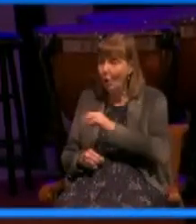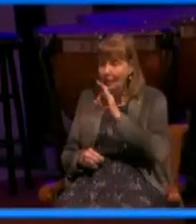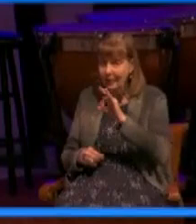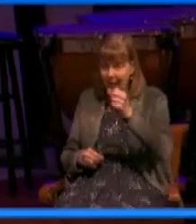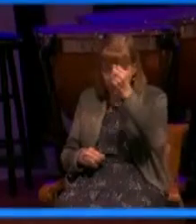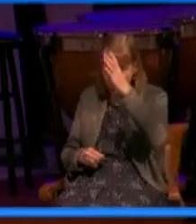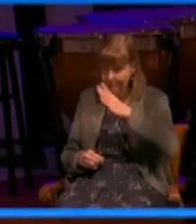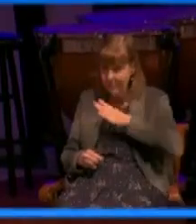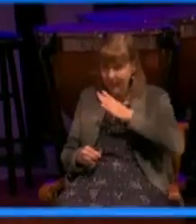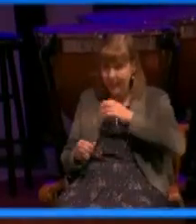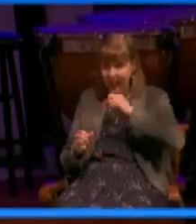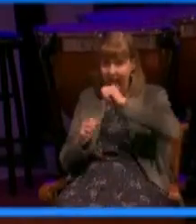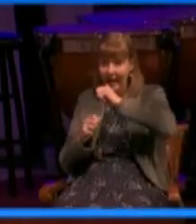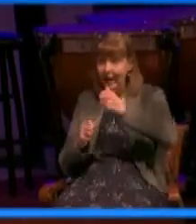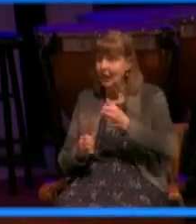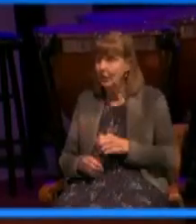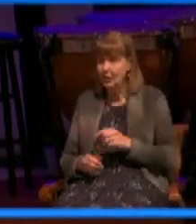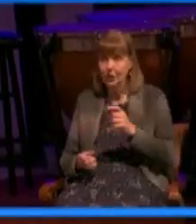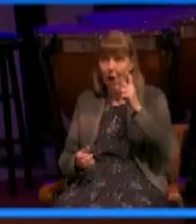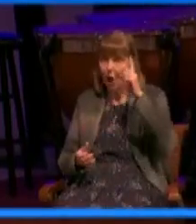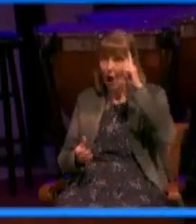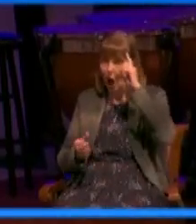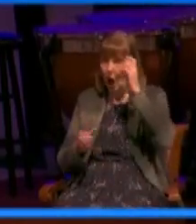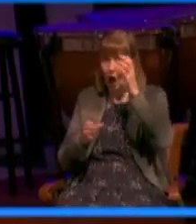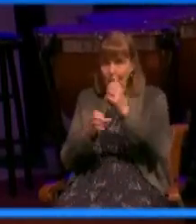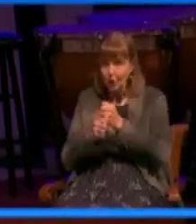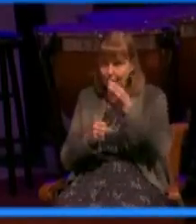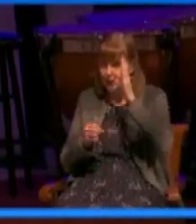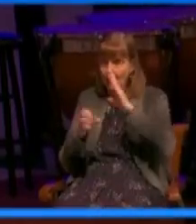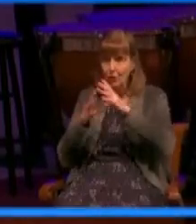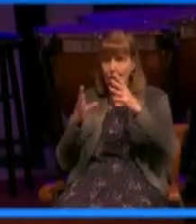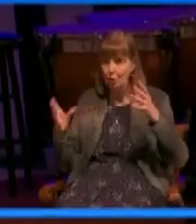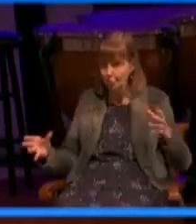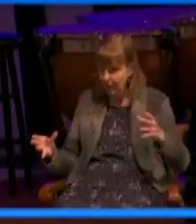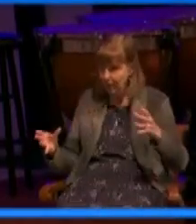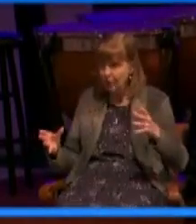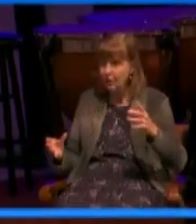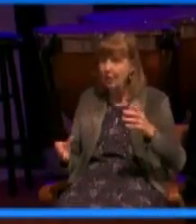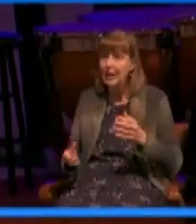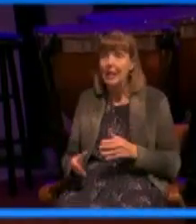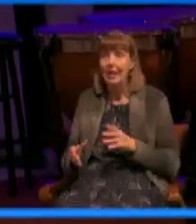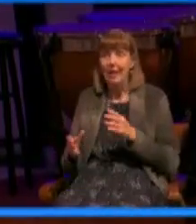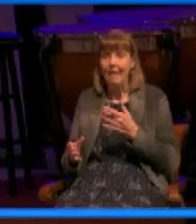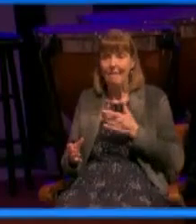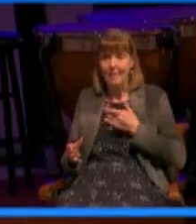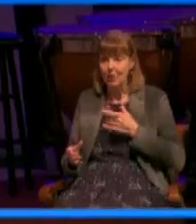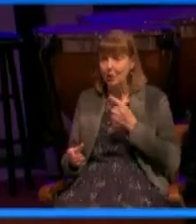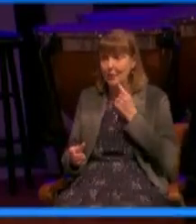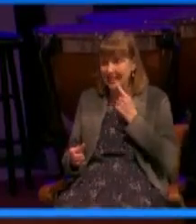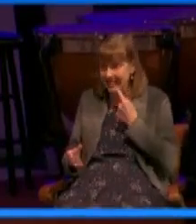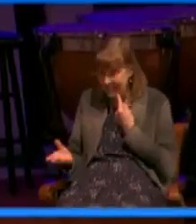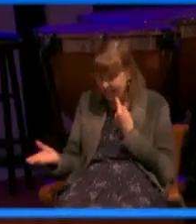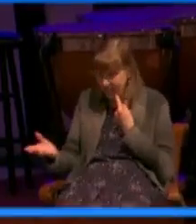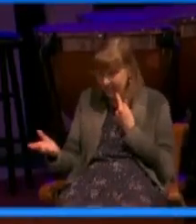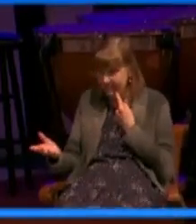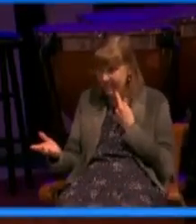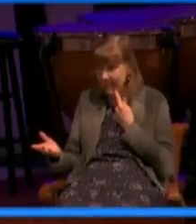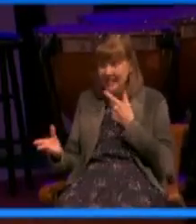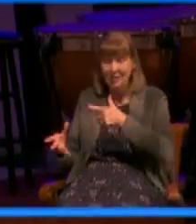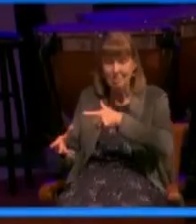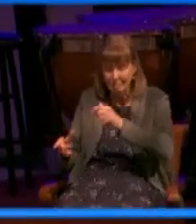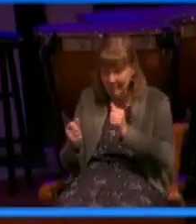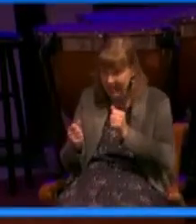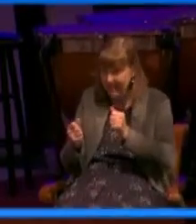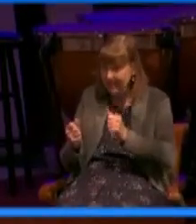13-year-old son, and every other male in the Hebrew. And in fact, look there in verse 14. It was so serious to God, this sign of the